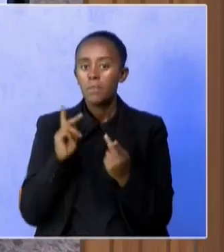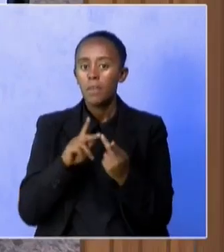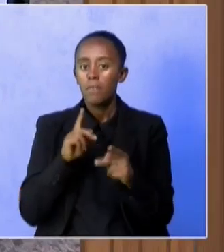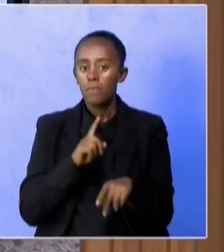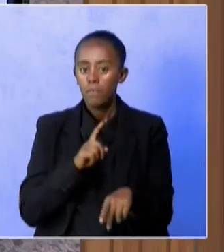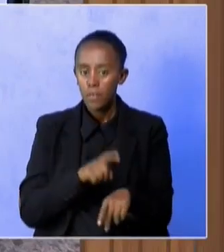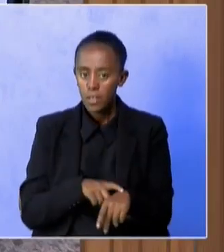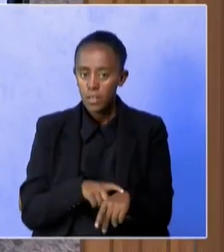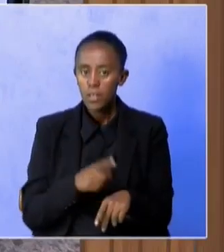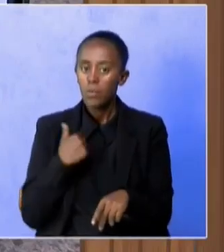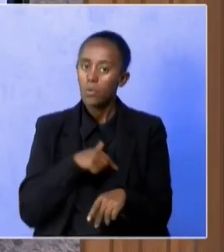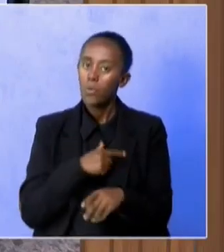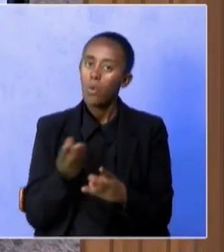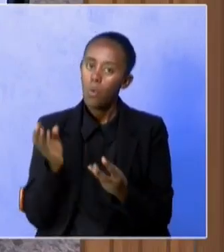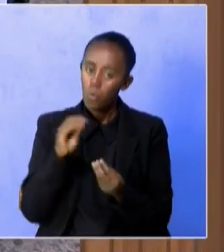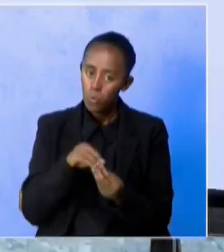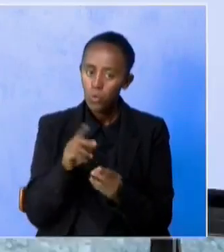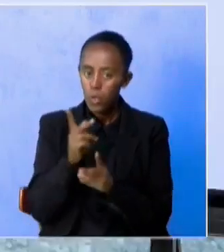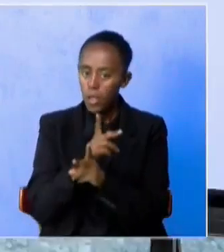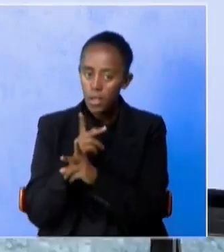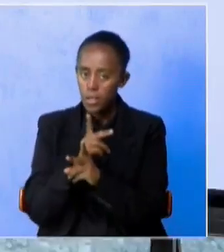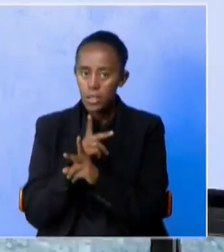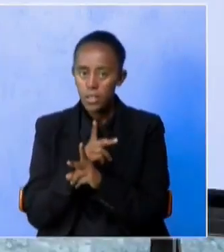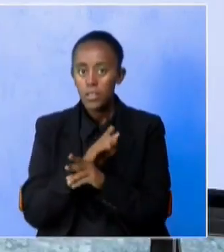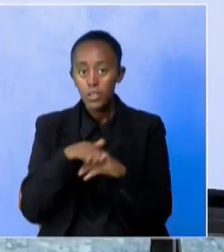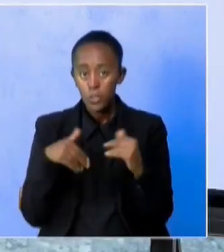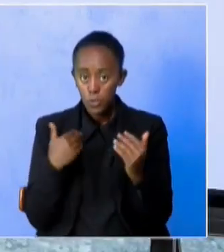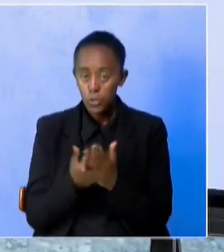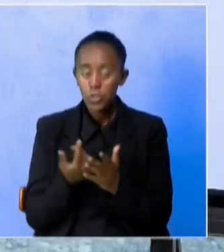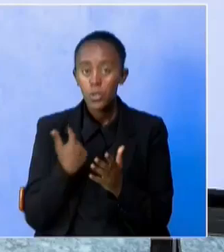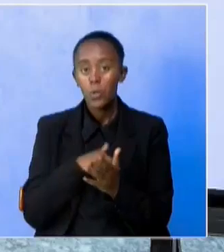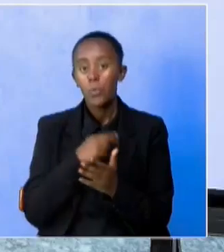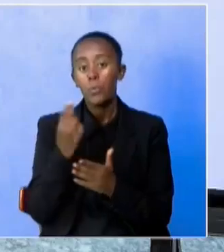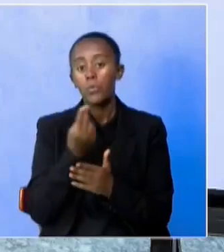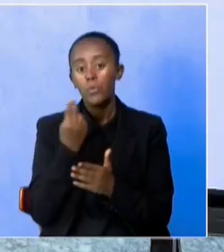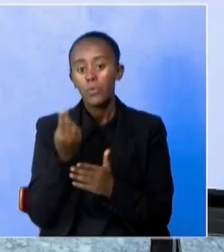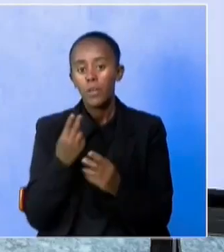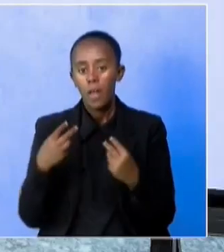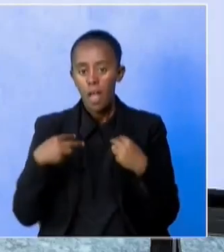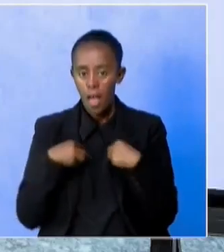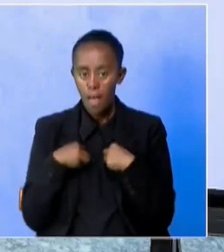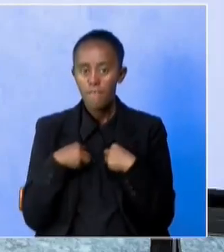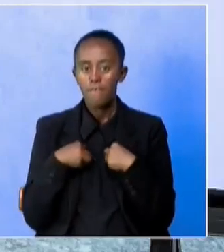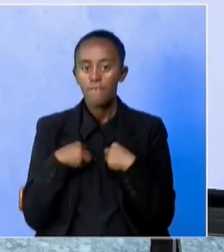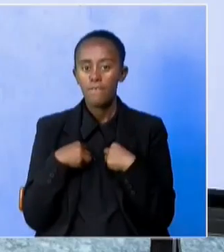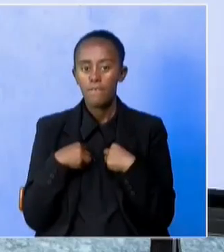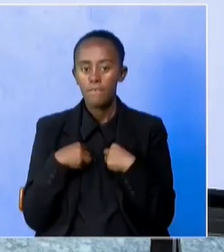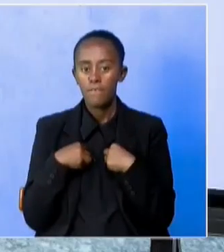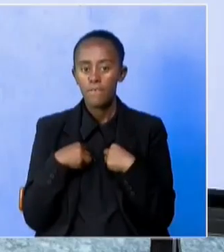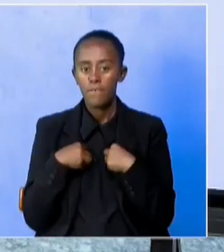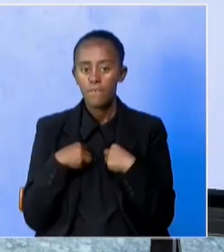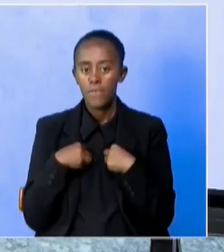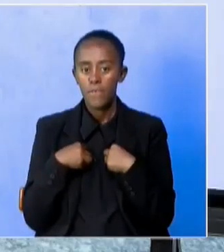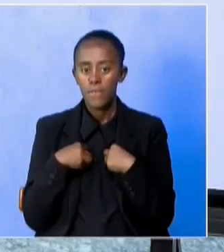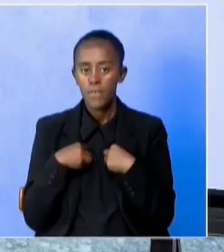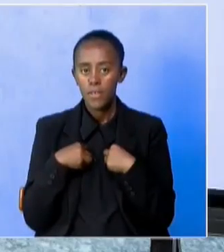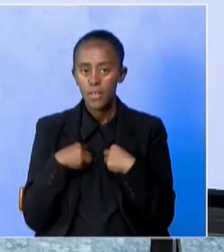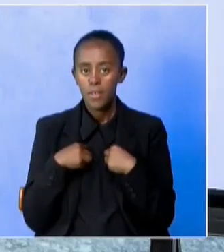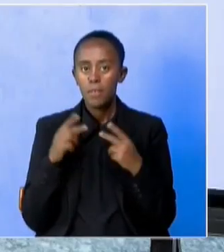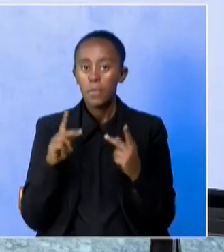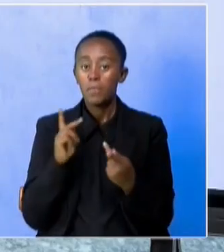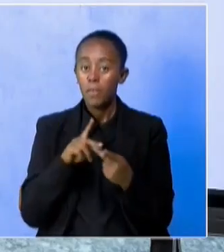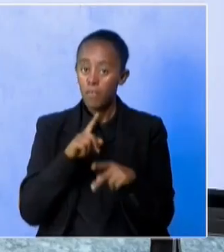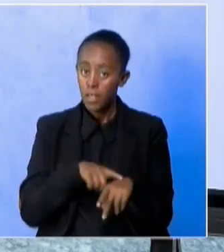careful. Generally, we use have when we're forming the present perfect tense, except when we